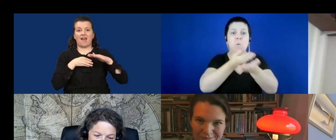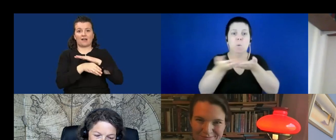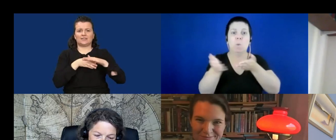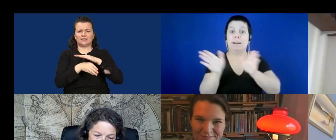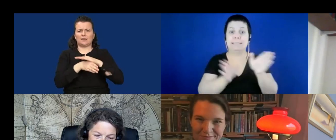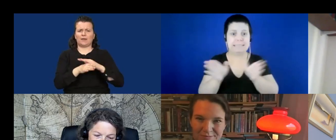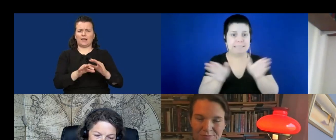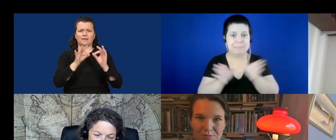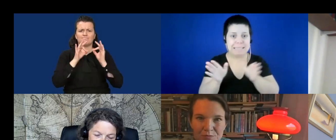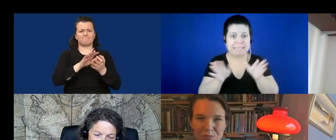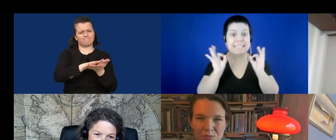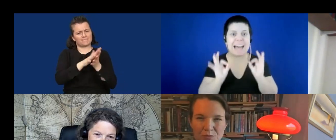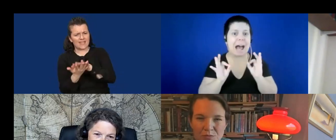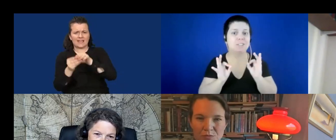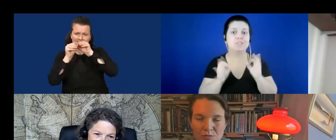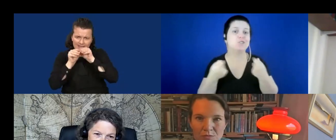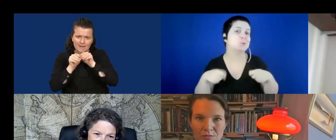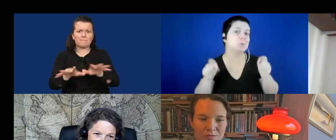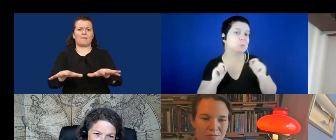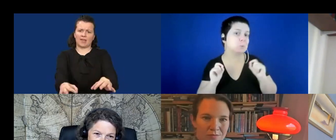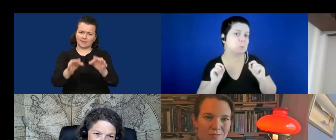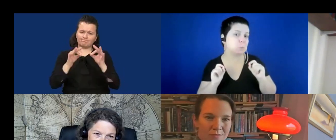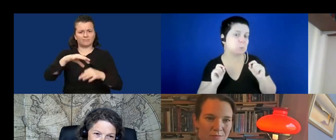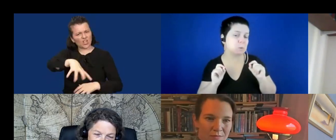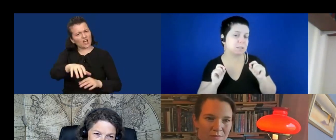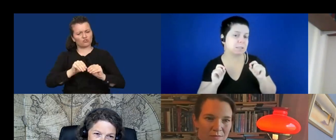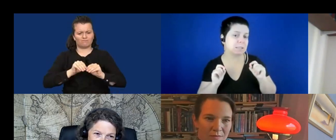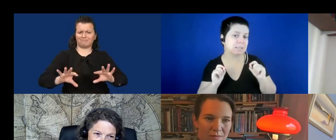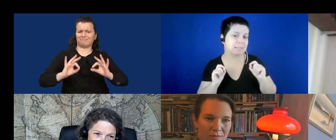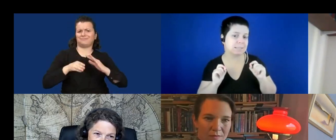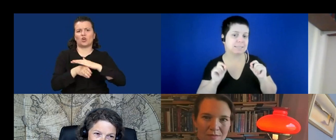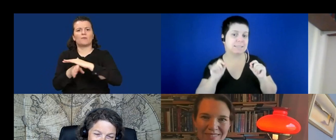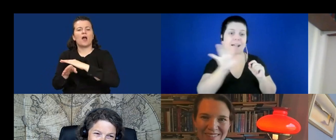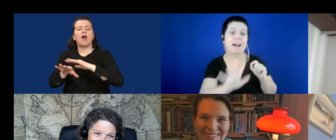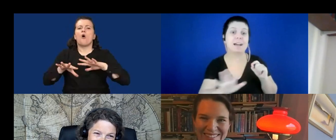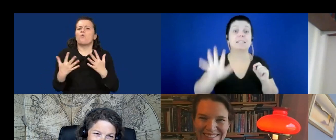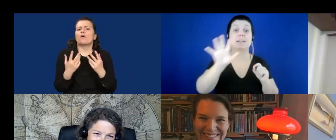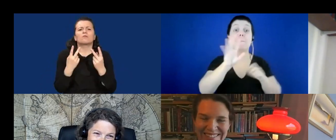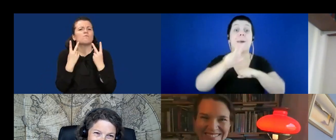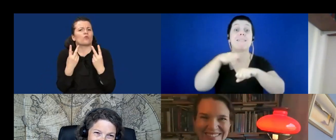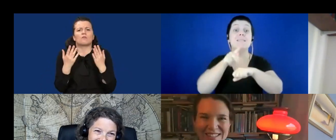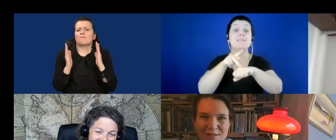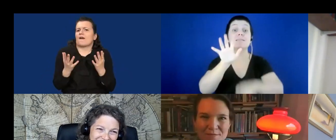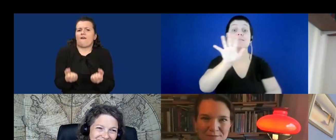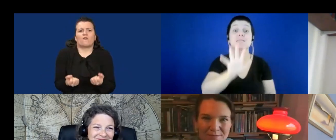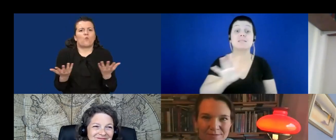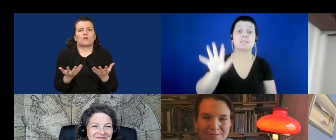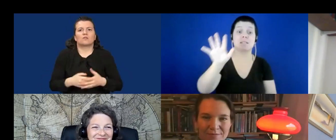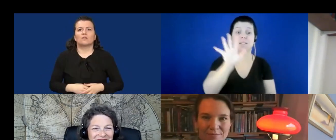country level? And I think it's only fair to ask these of kind of country level people,